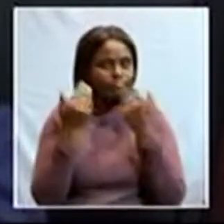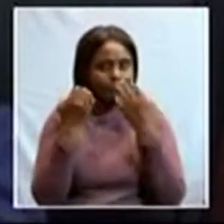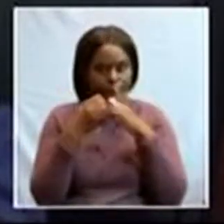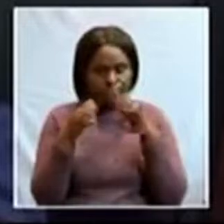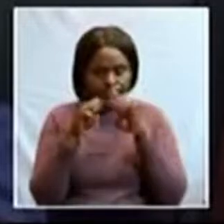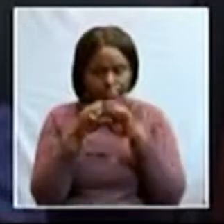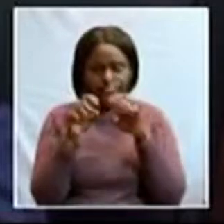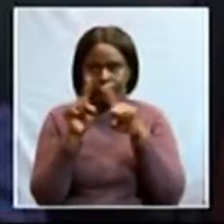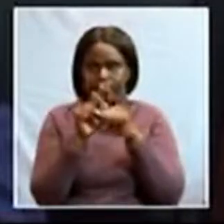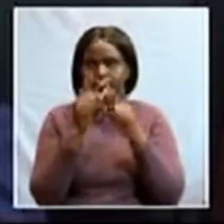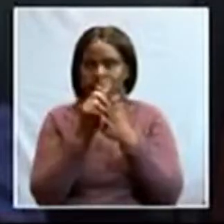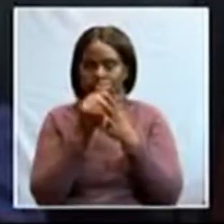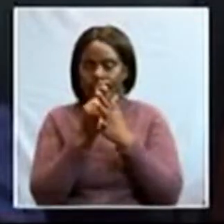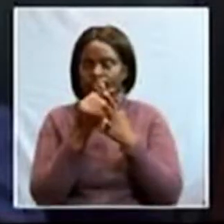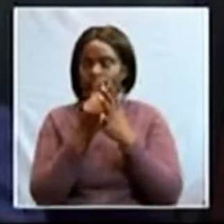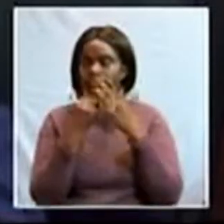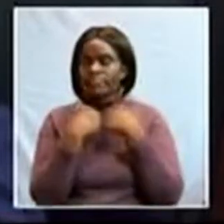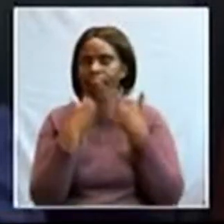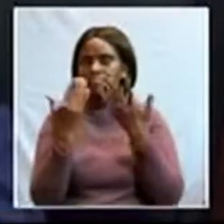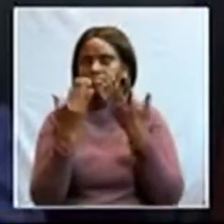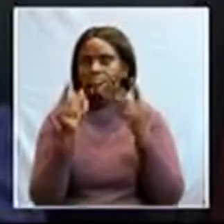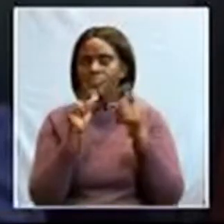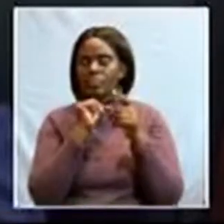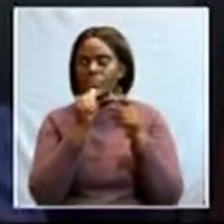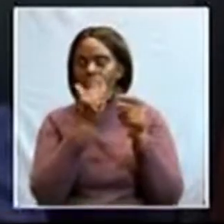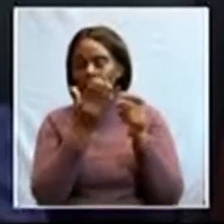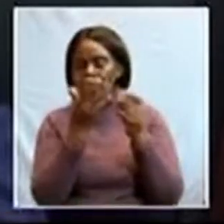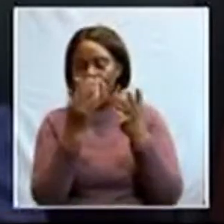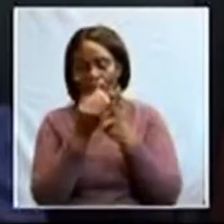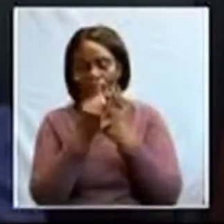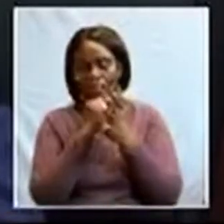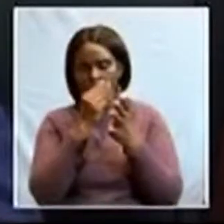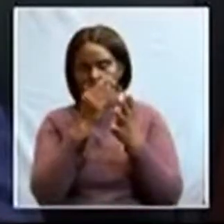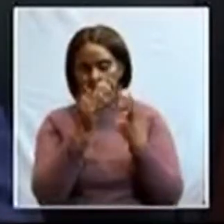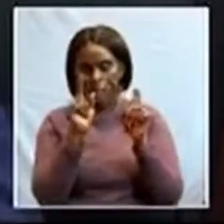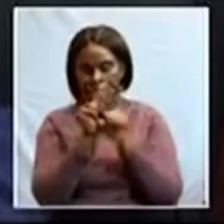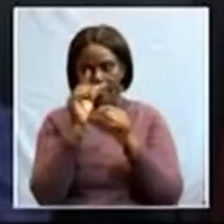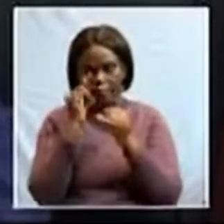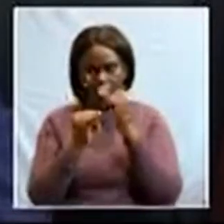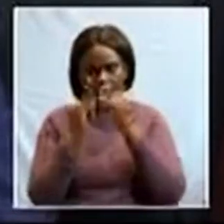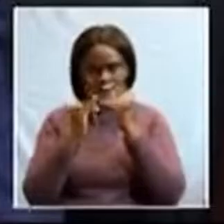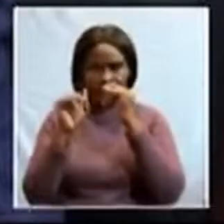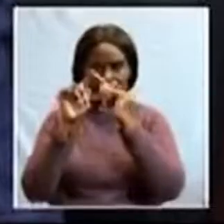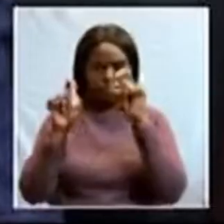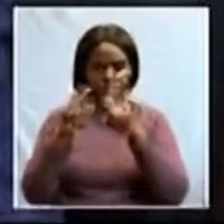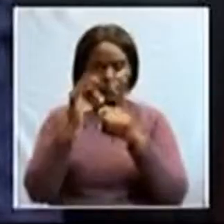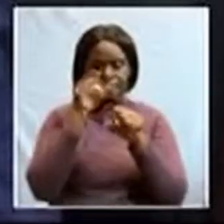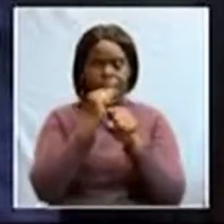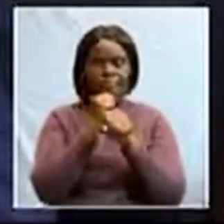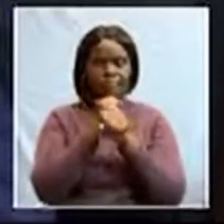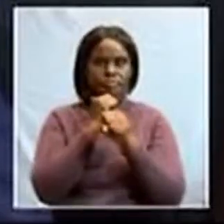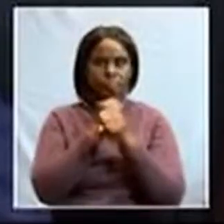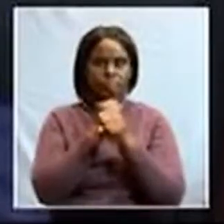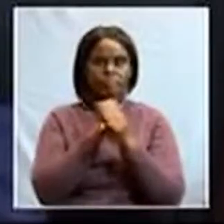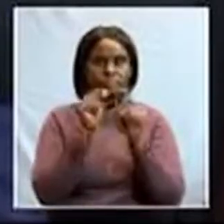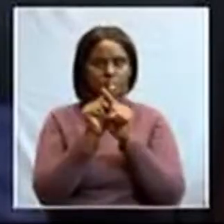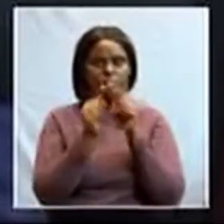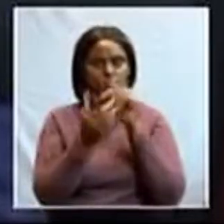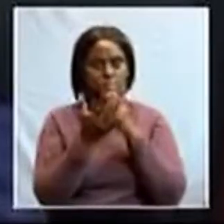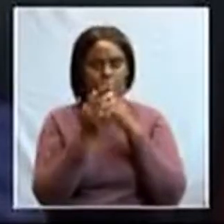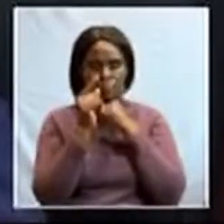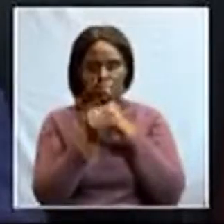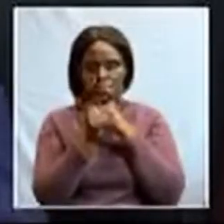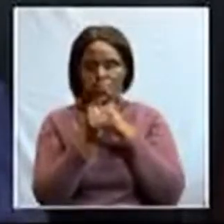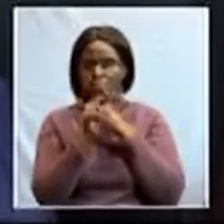even financials are not there on the completion certificate of works? Is this